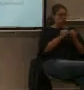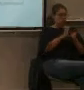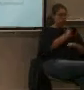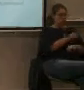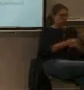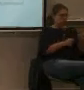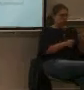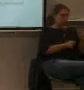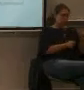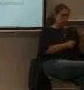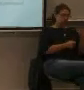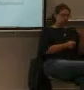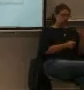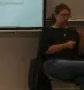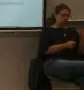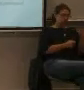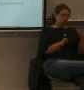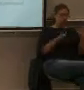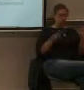use, nitrate or ammonium?